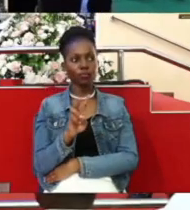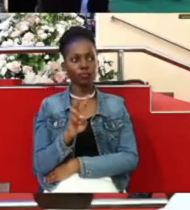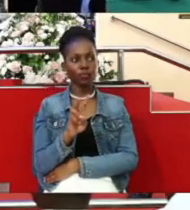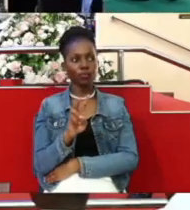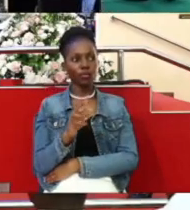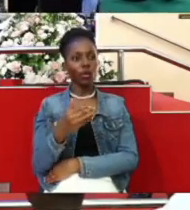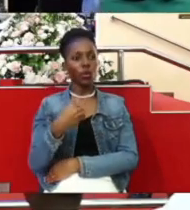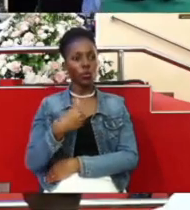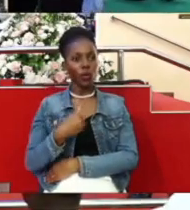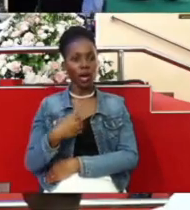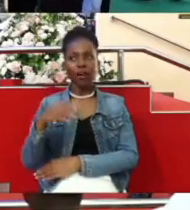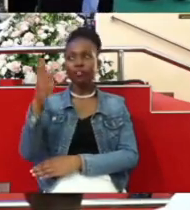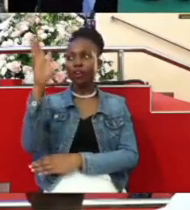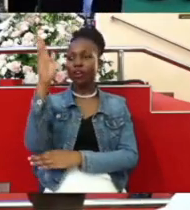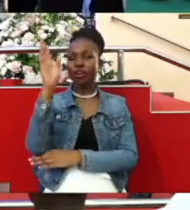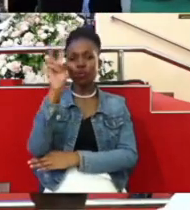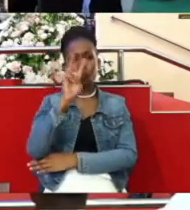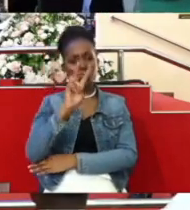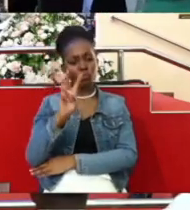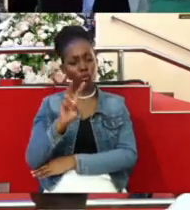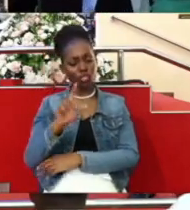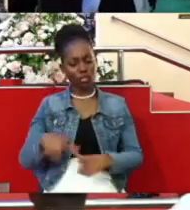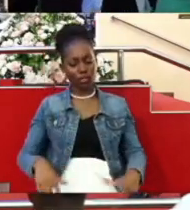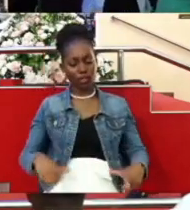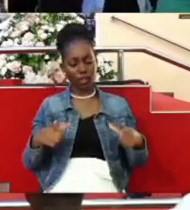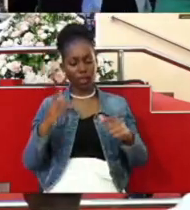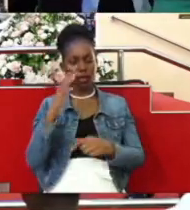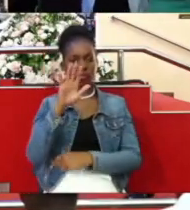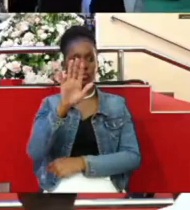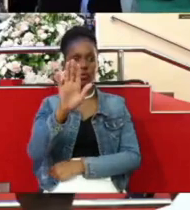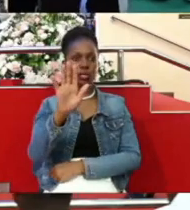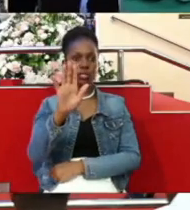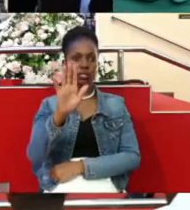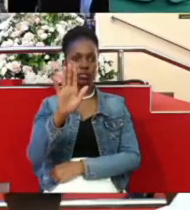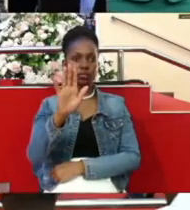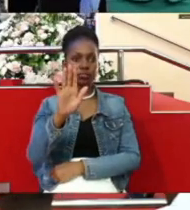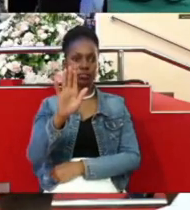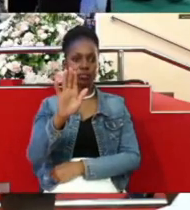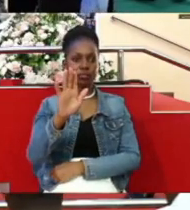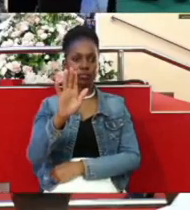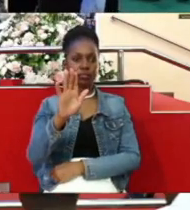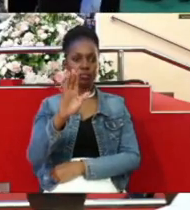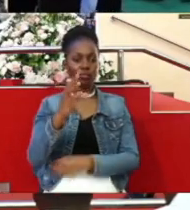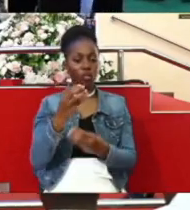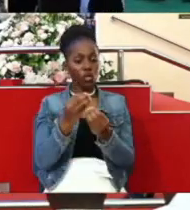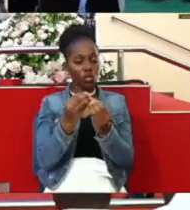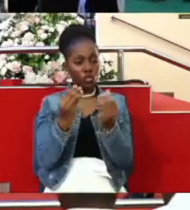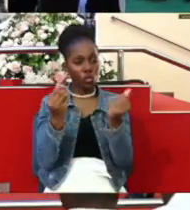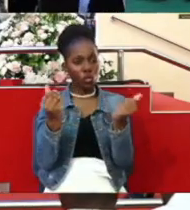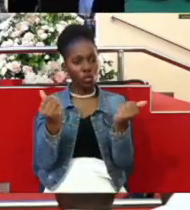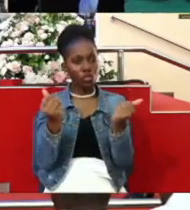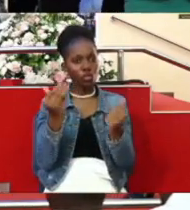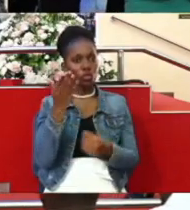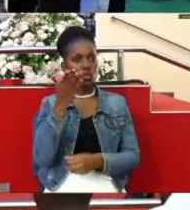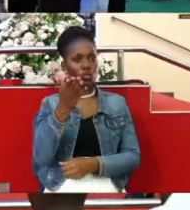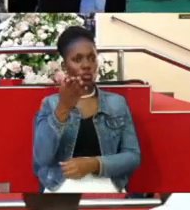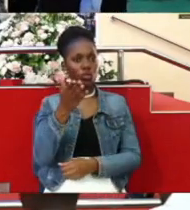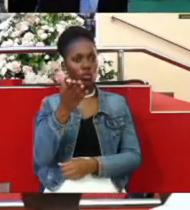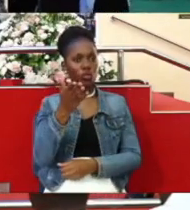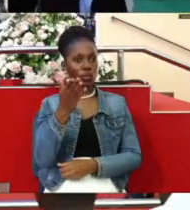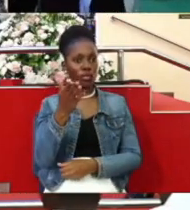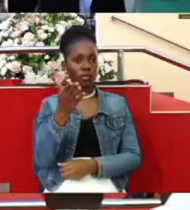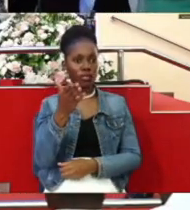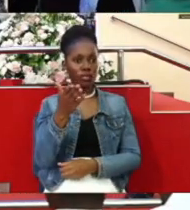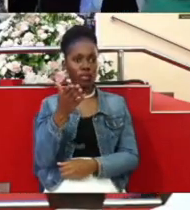that is watching over your life. Nimekuja kukuambia kwamba kuna Mungu anakutazama maisha ni mwako. Your solution will not be found in the courts. Solution